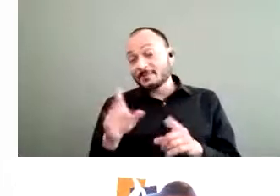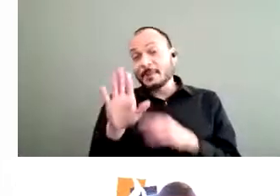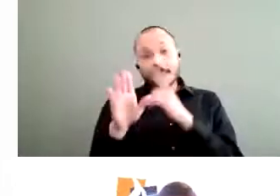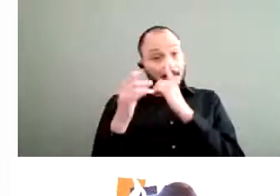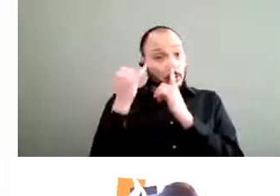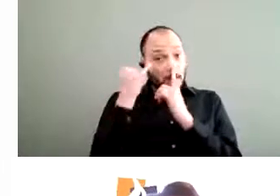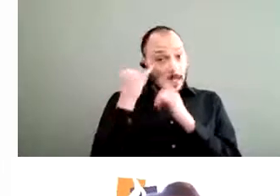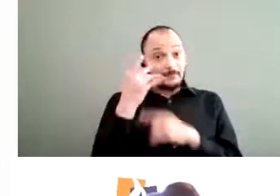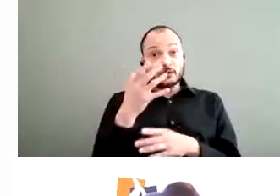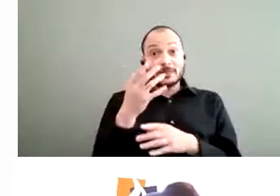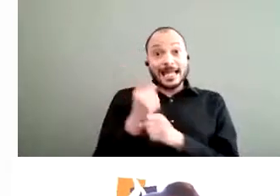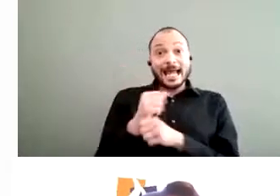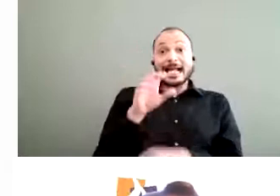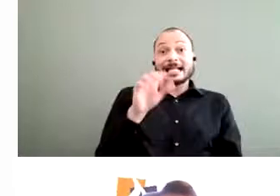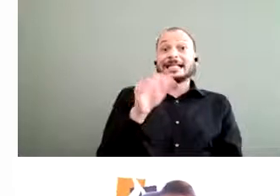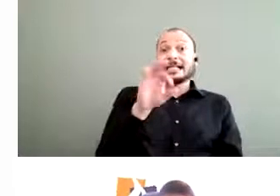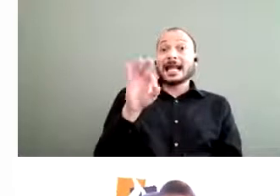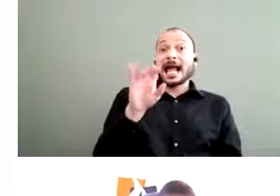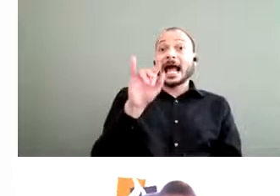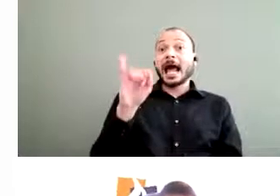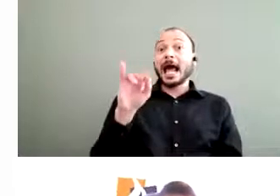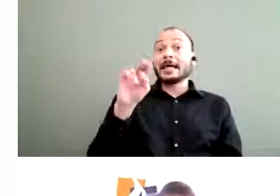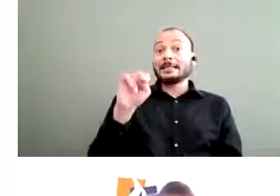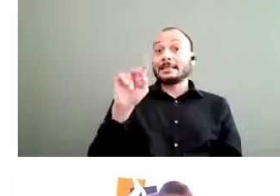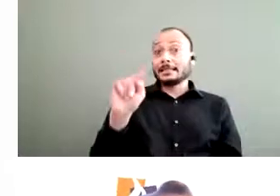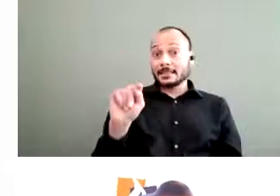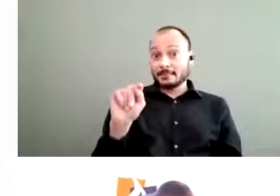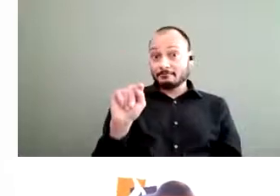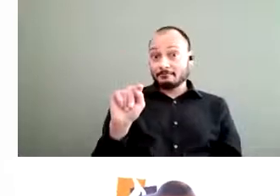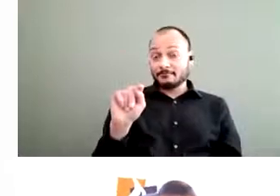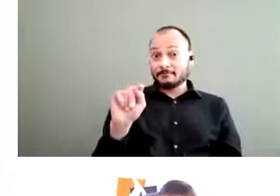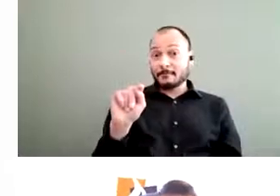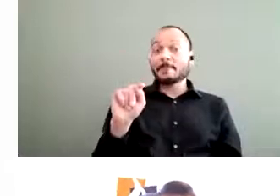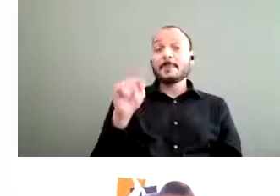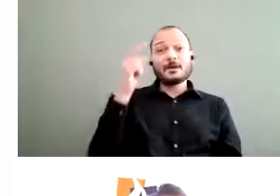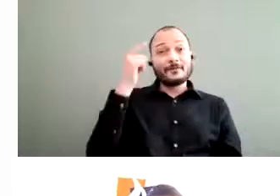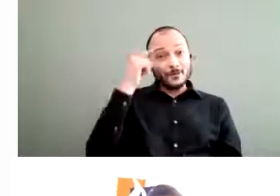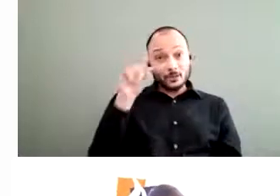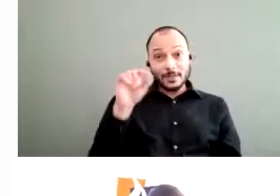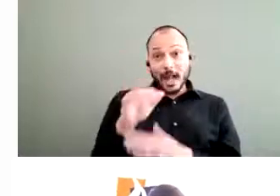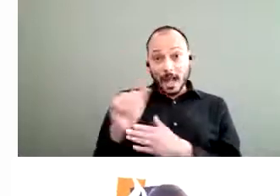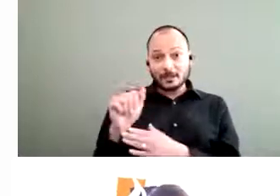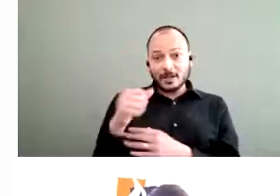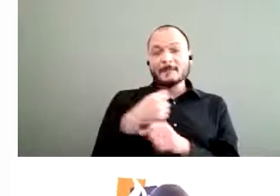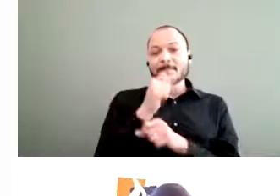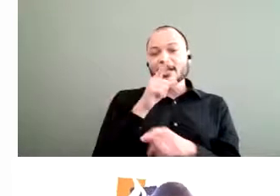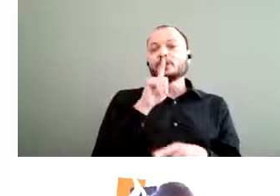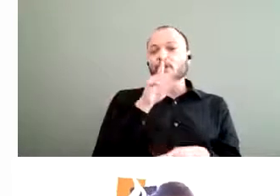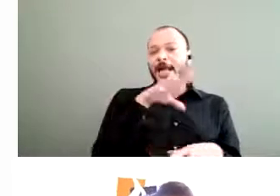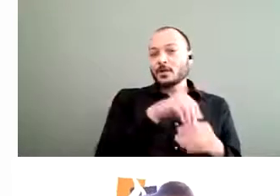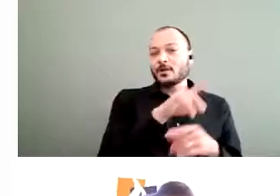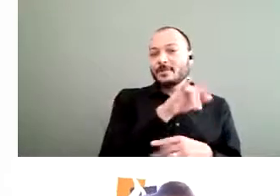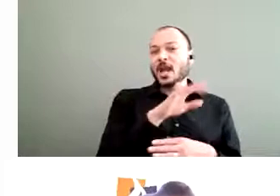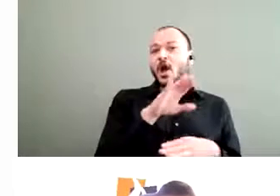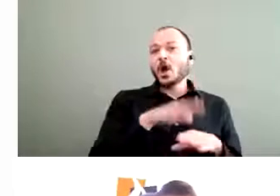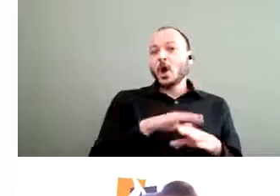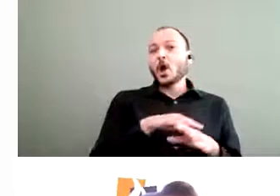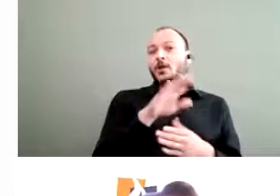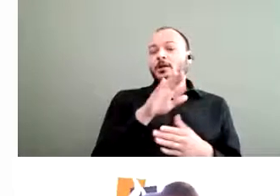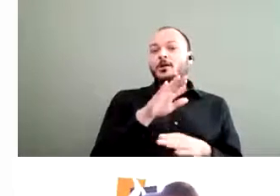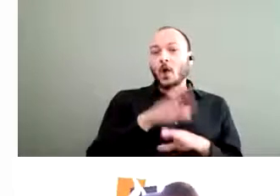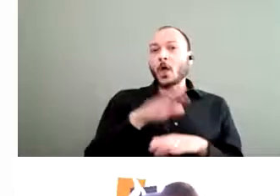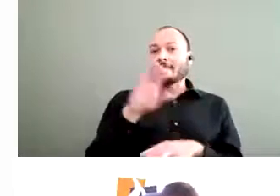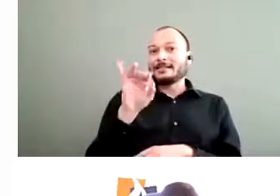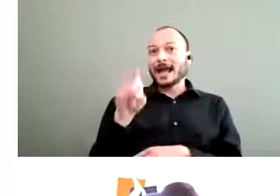a 1099 INT, even if it's like for $20, make sure to include that on your return. And then the other